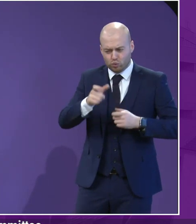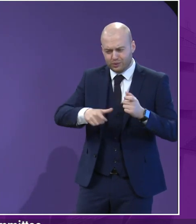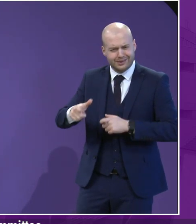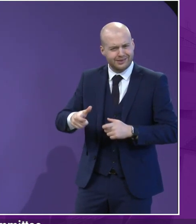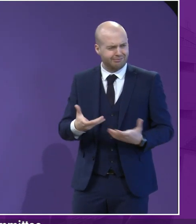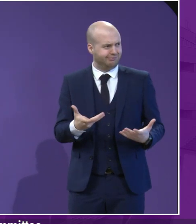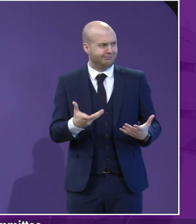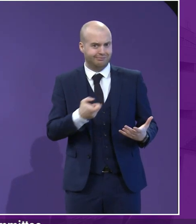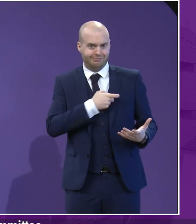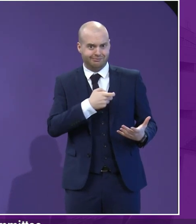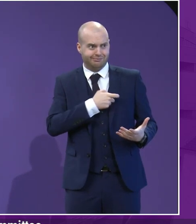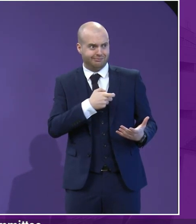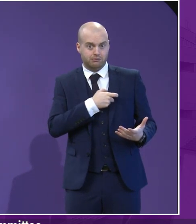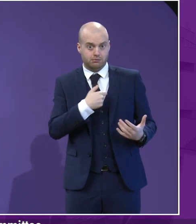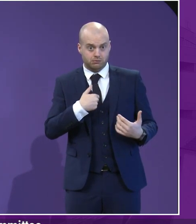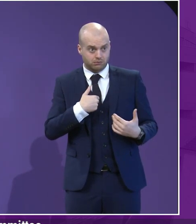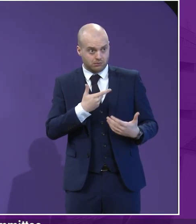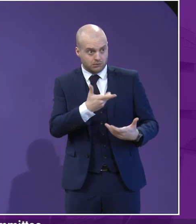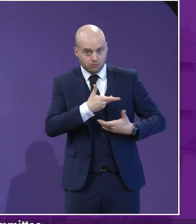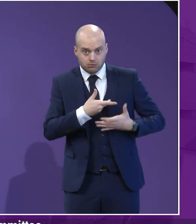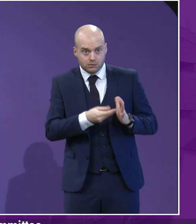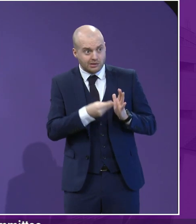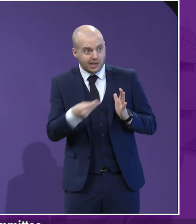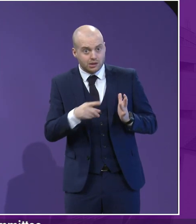and extensions is also a massive issue.